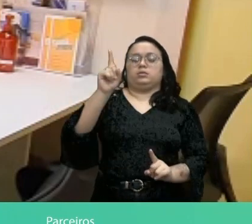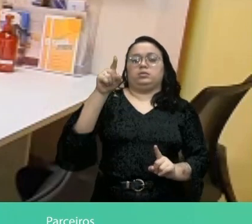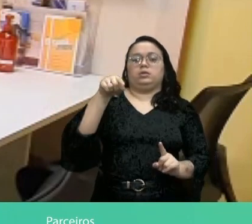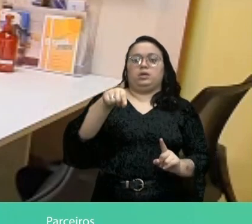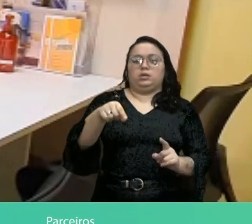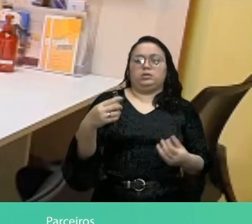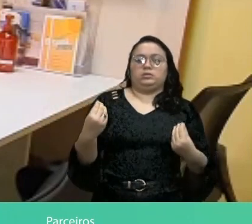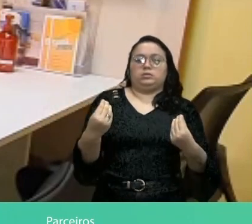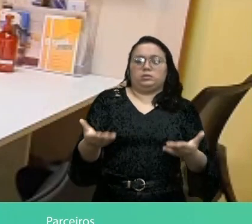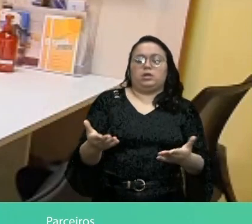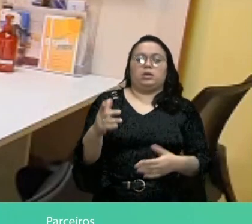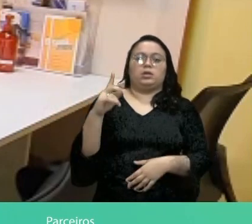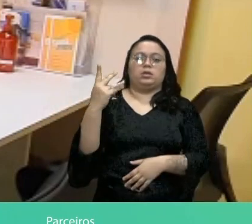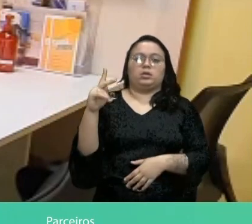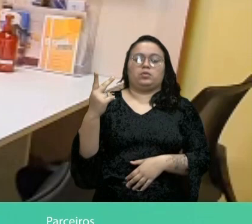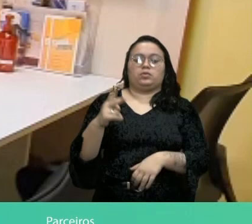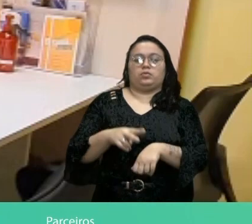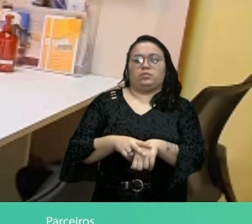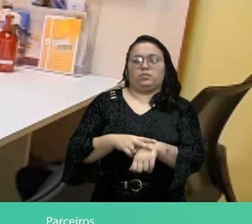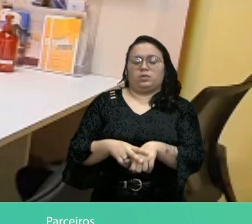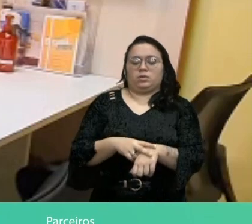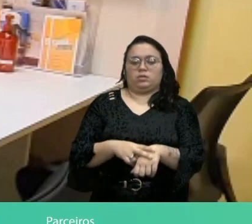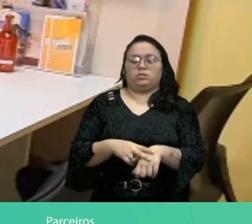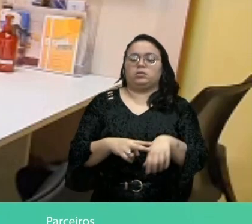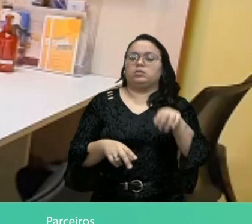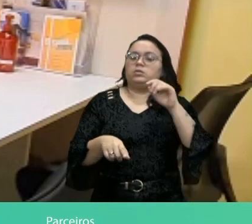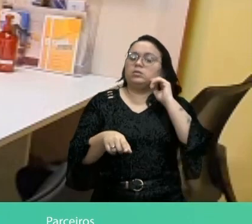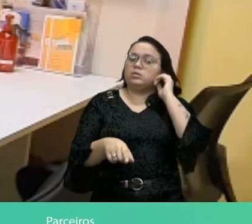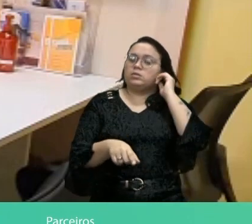incorporation of green hydrogen